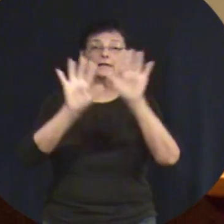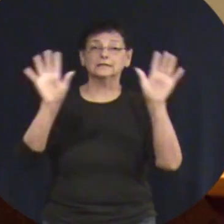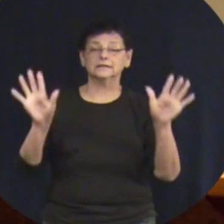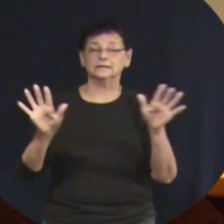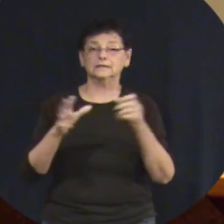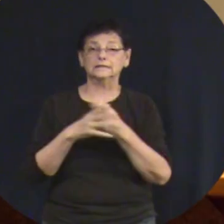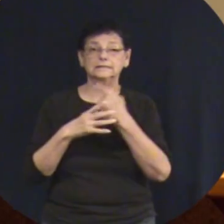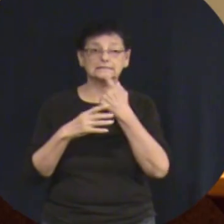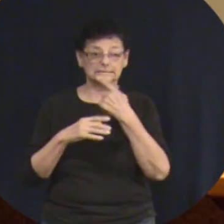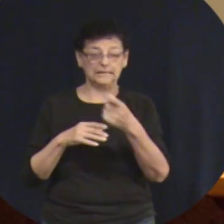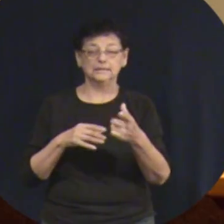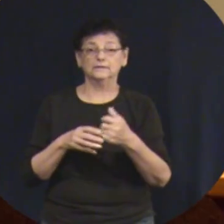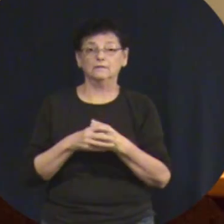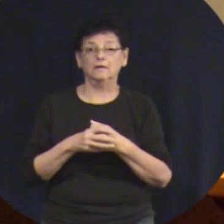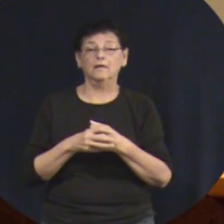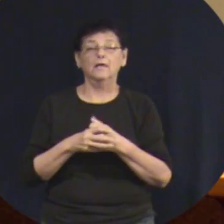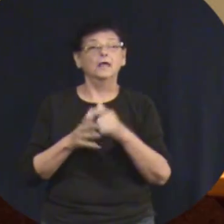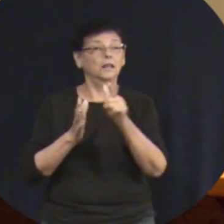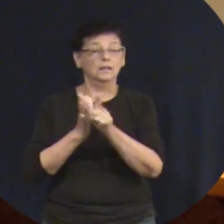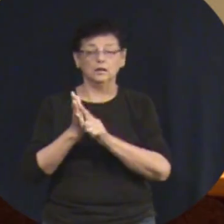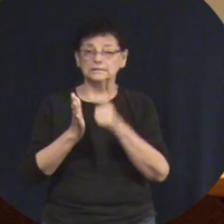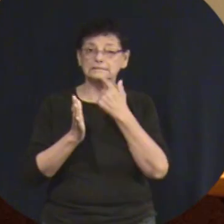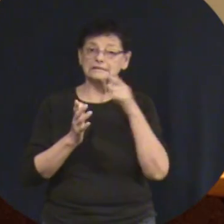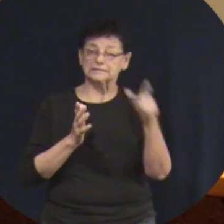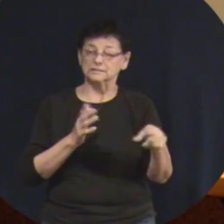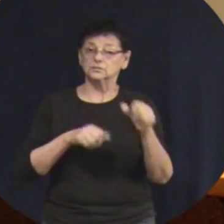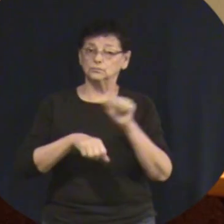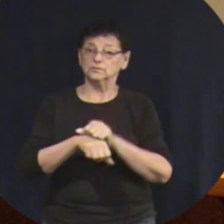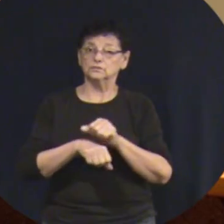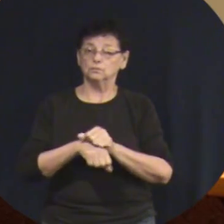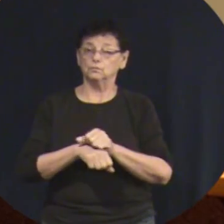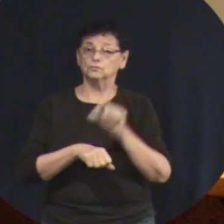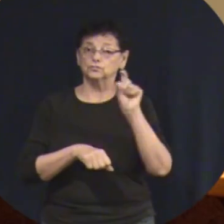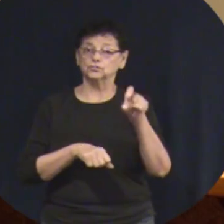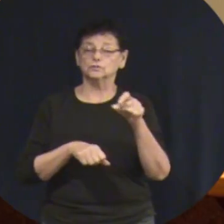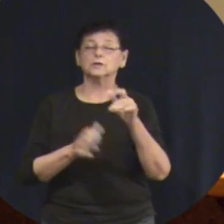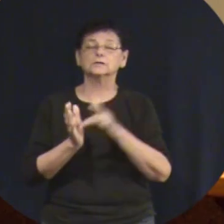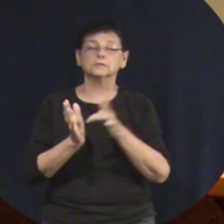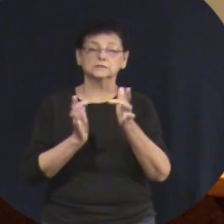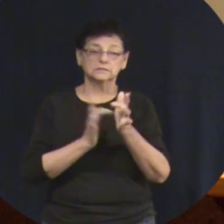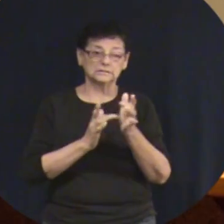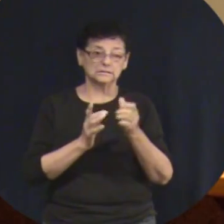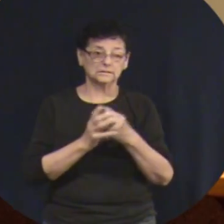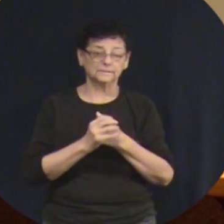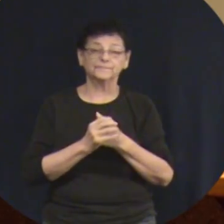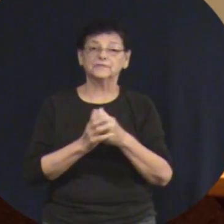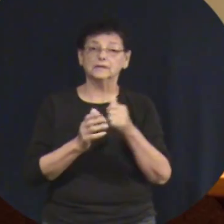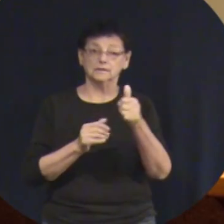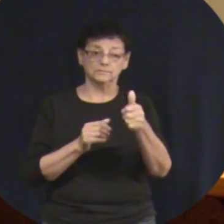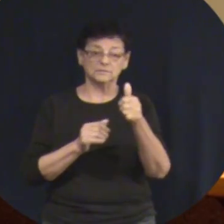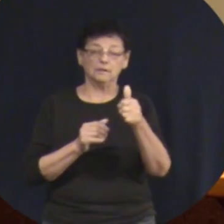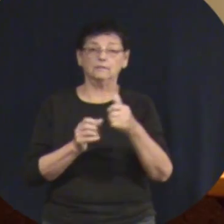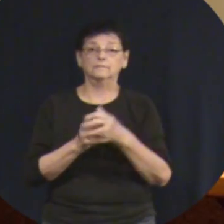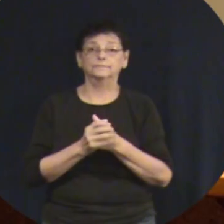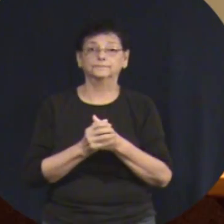and as he has said, the law says she needs to be stoned. Jesus